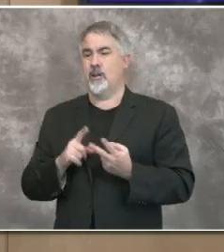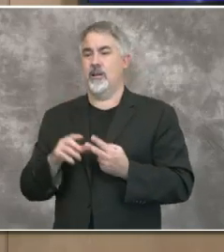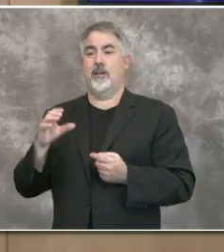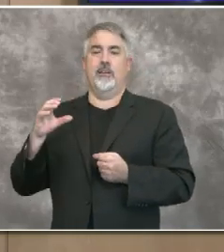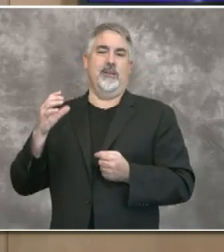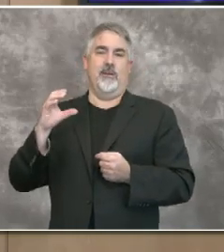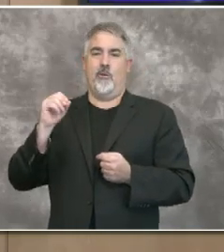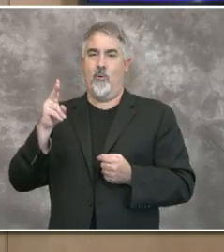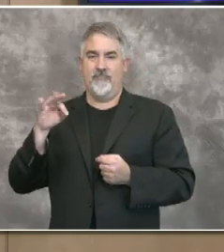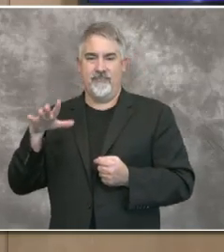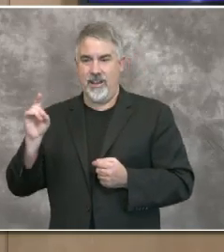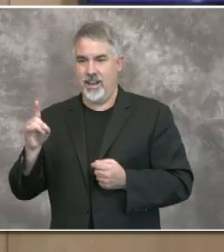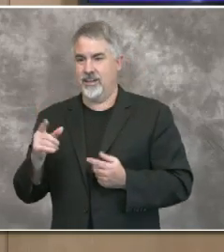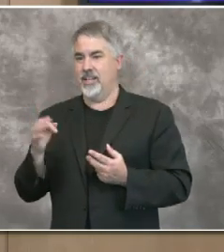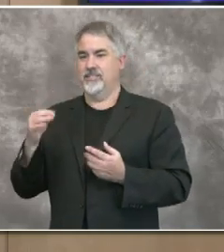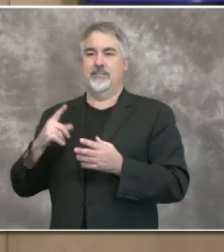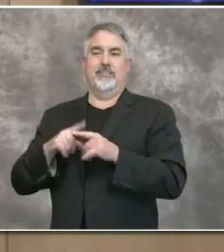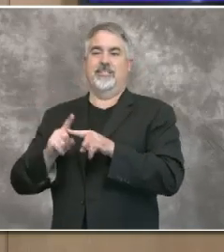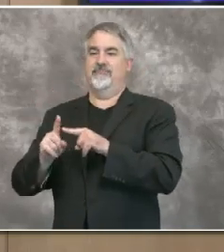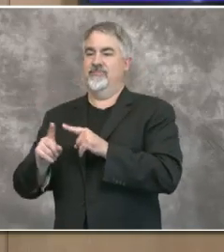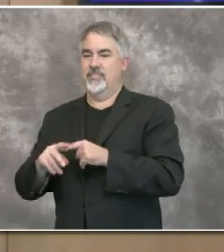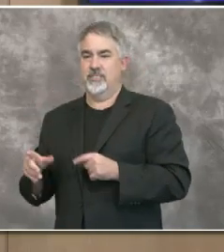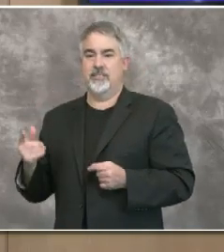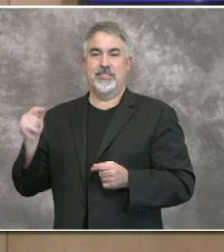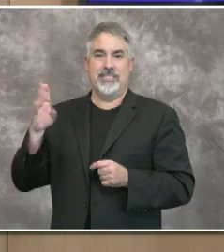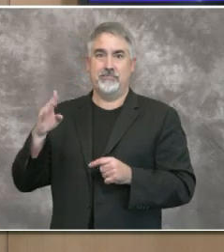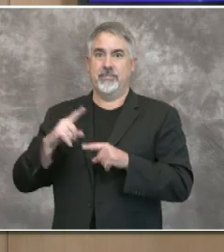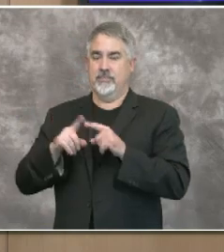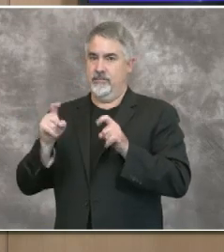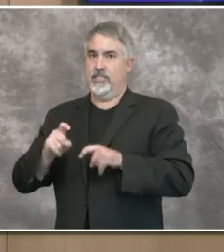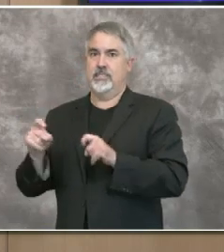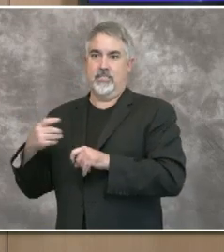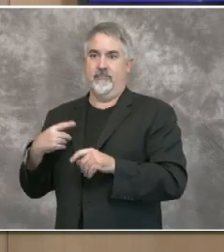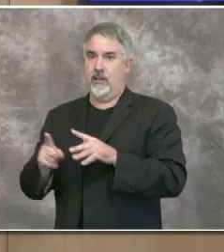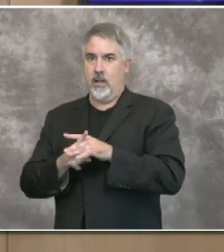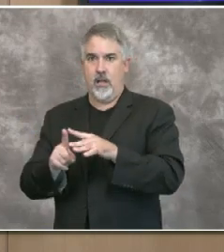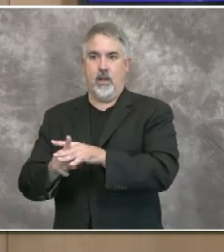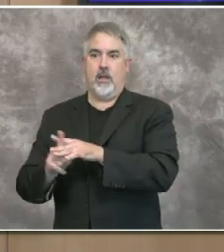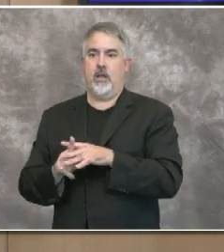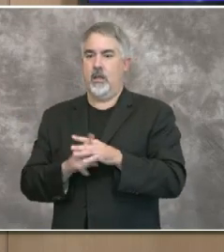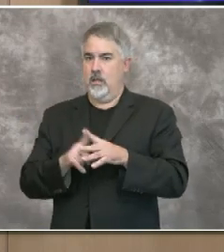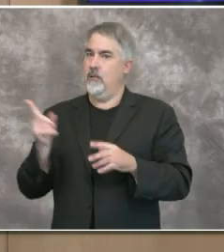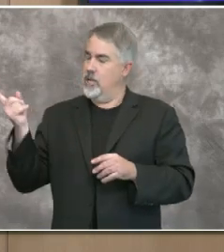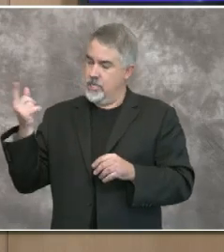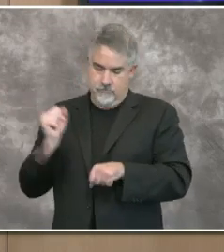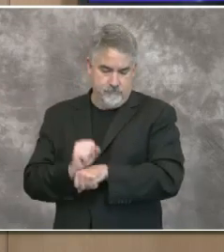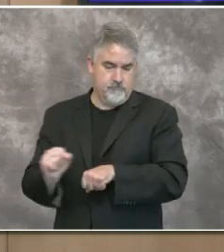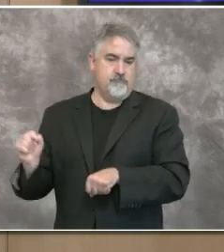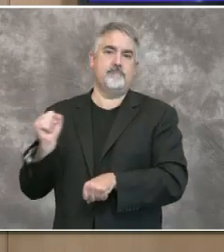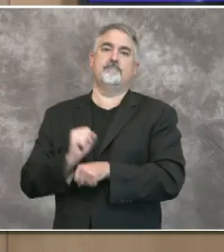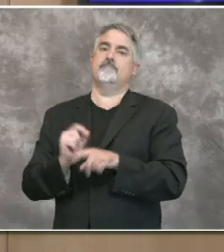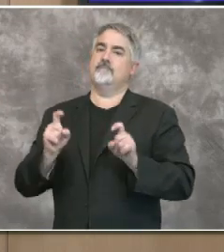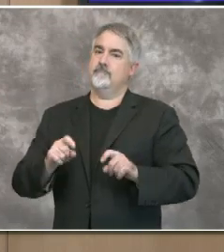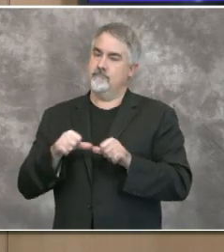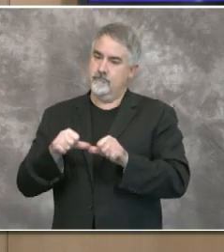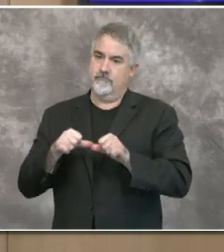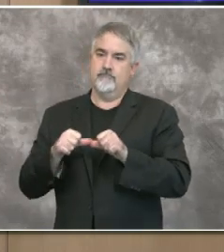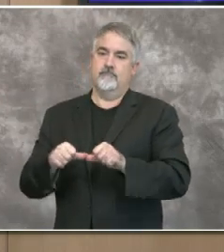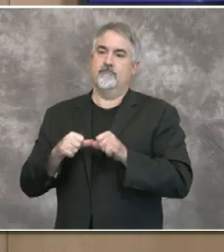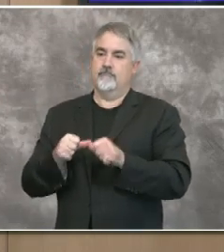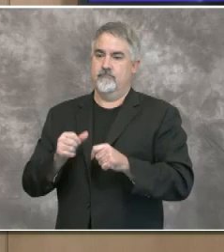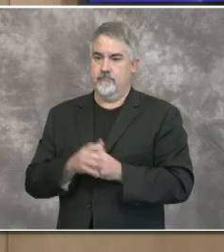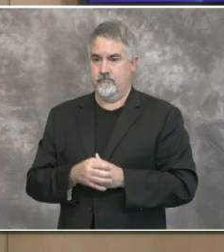and drug-resistant tuberculosis. The lab also processes water samples, including drinking water and